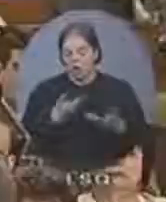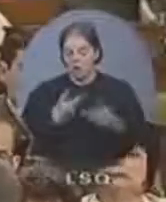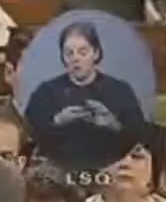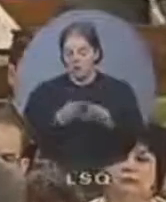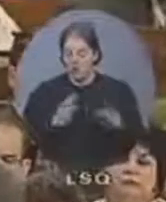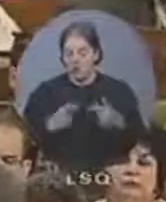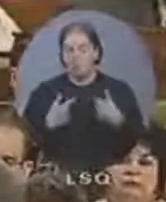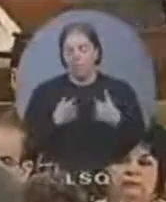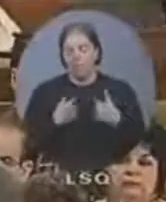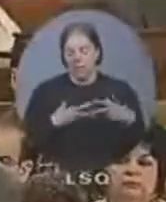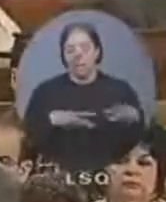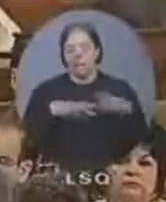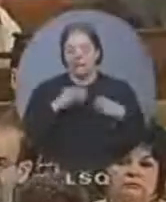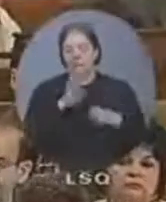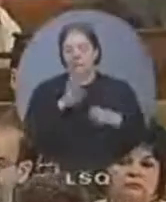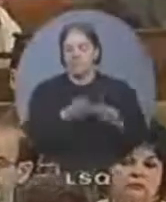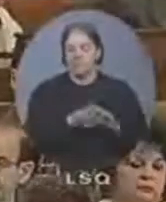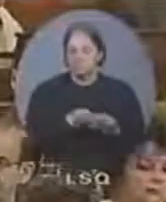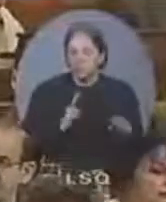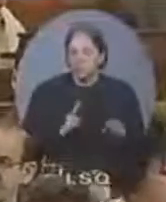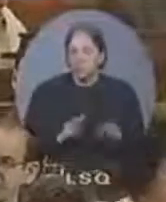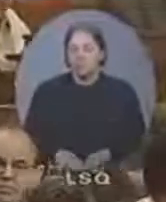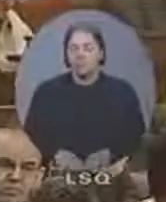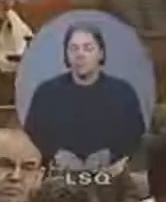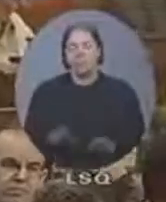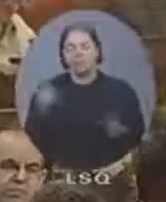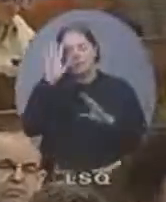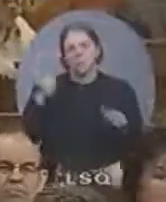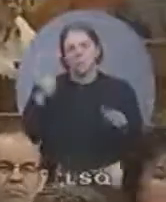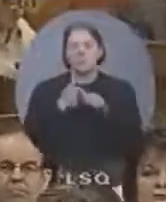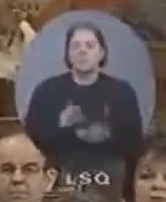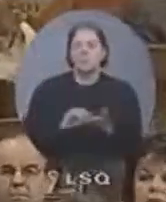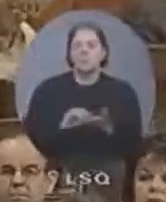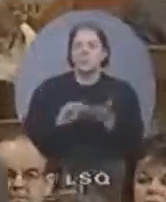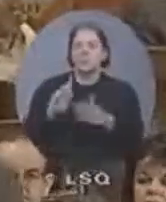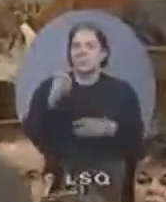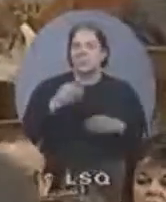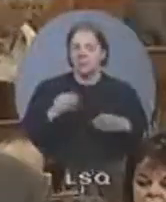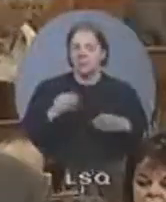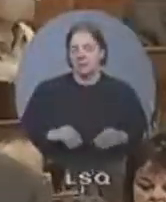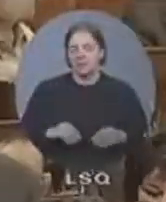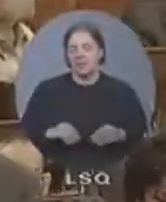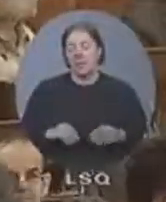The Honourable Member for Laurier-Sainte-Marie.